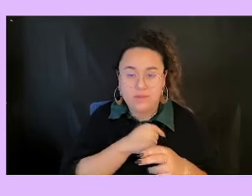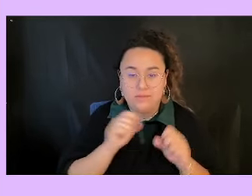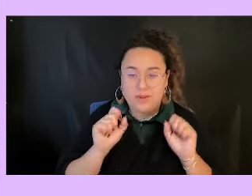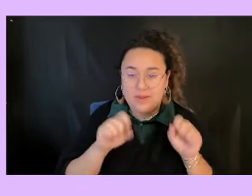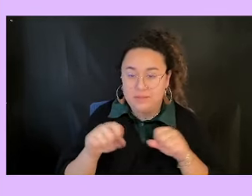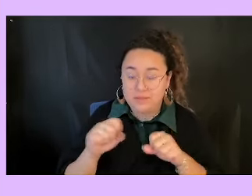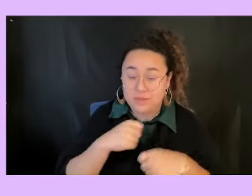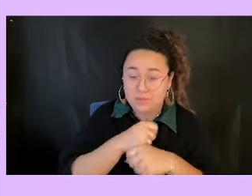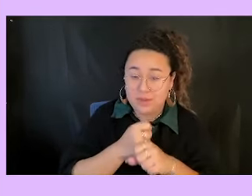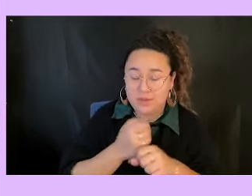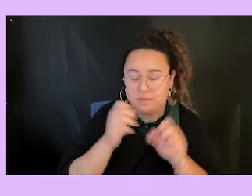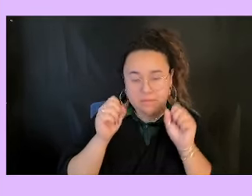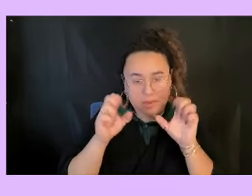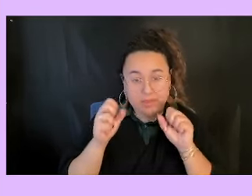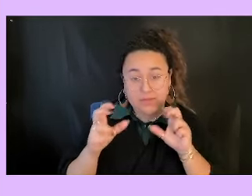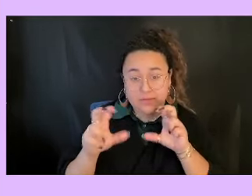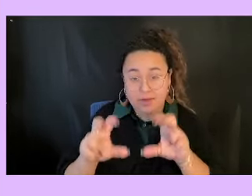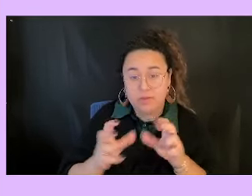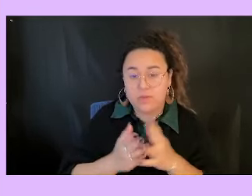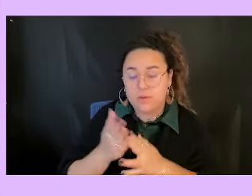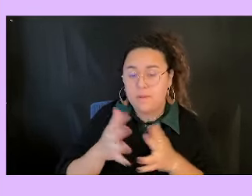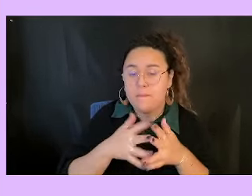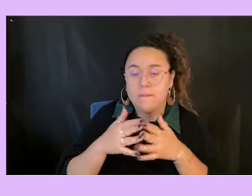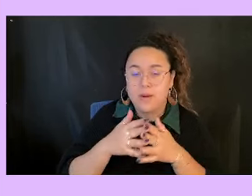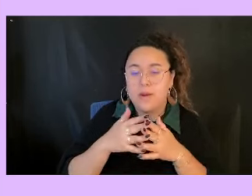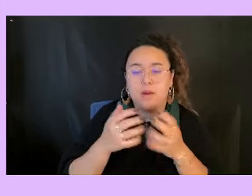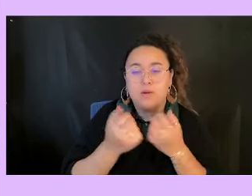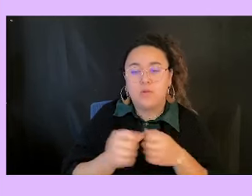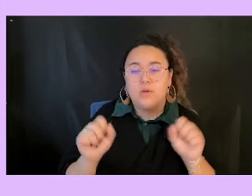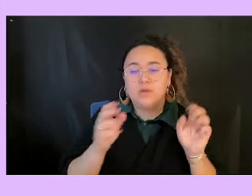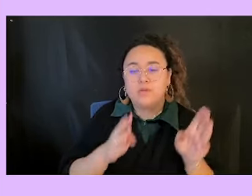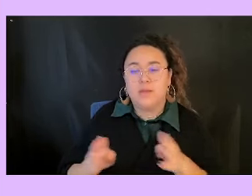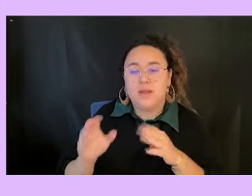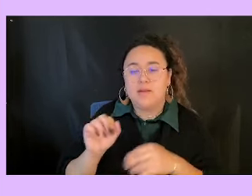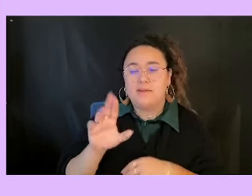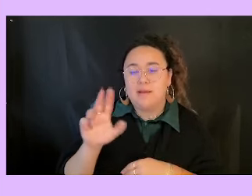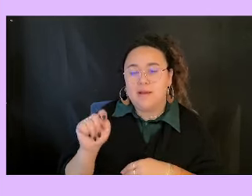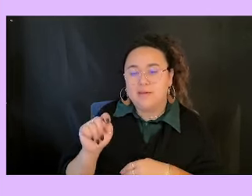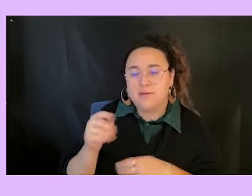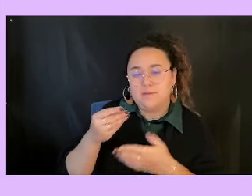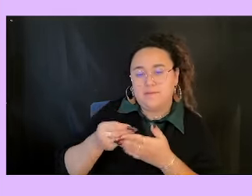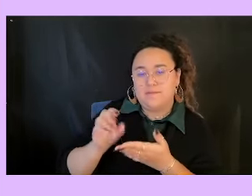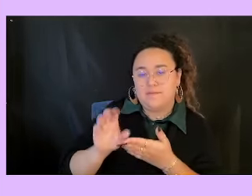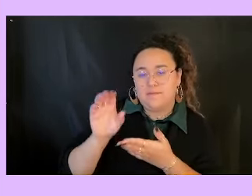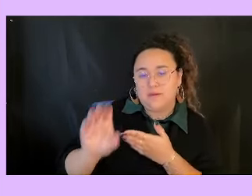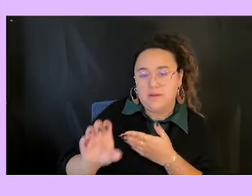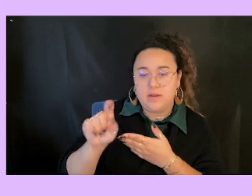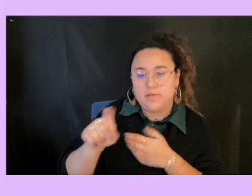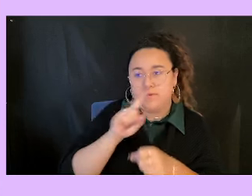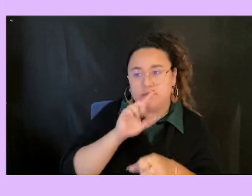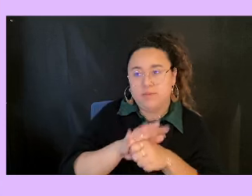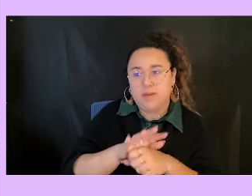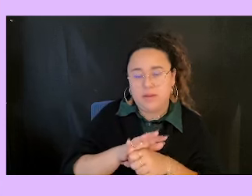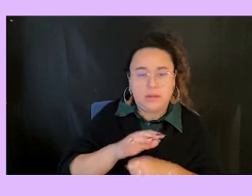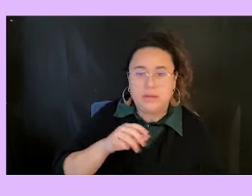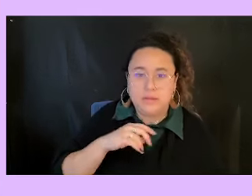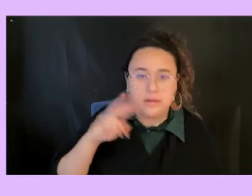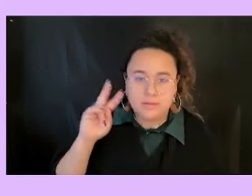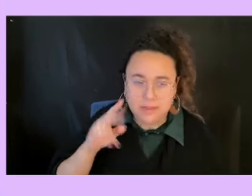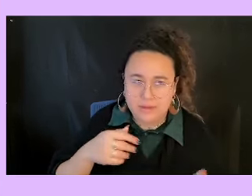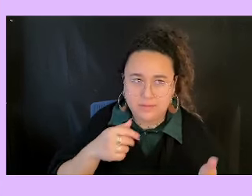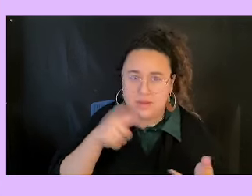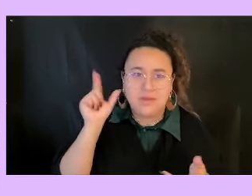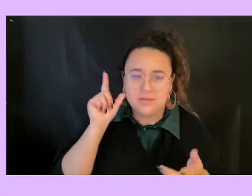amazing investments through American Rescue Plan Act funding, which has to be committed, you know, like yesterday and spent down by the end